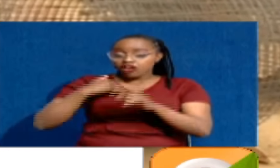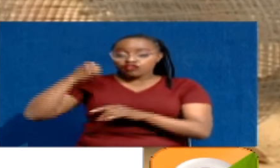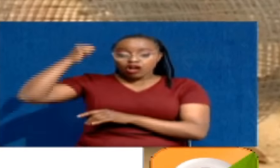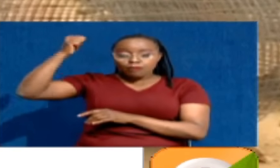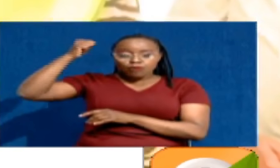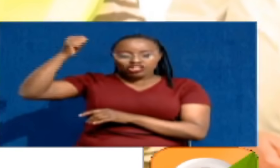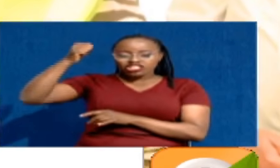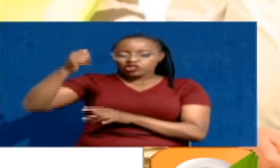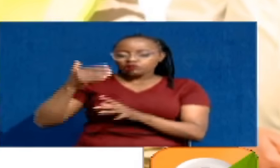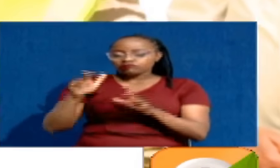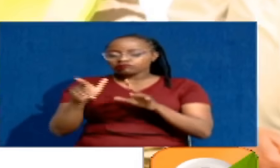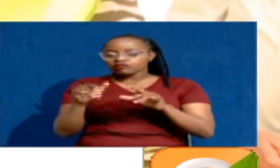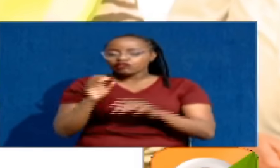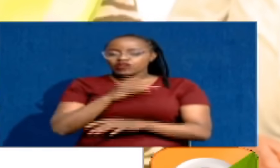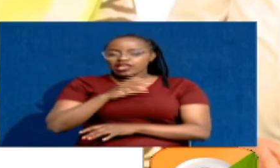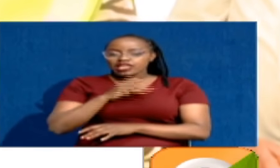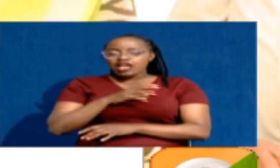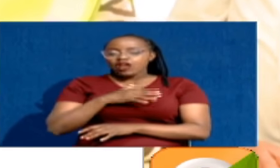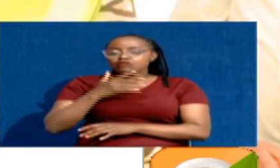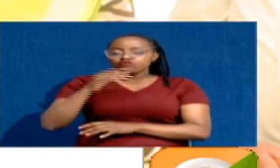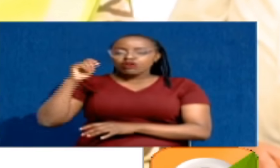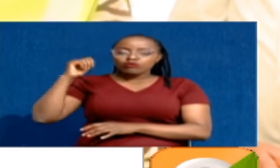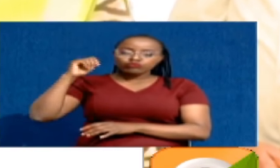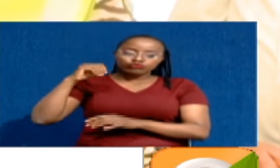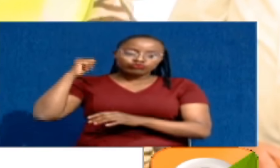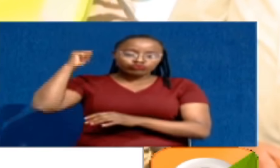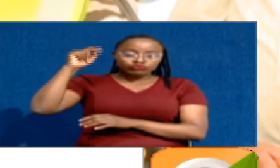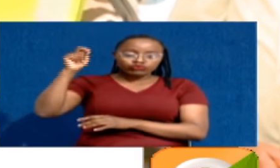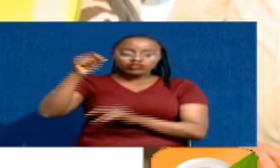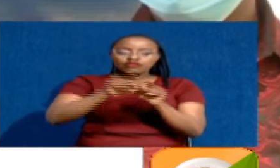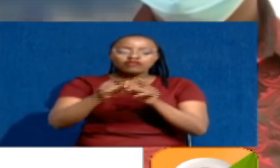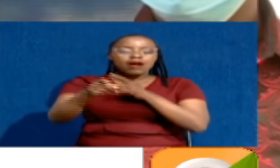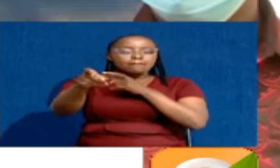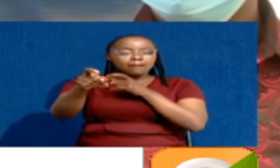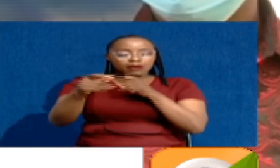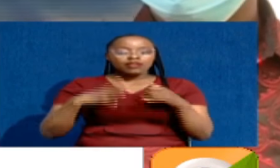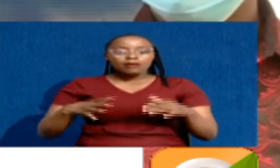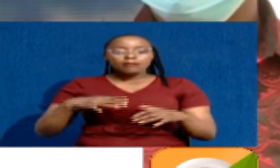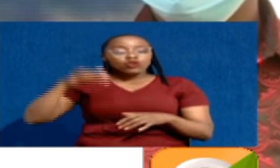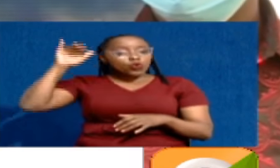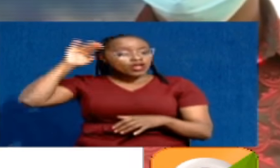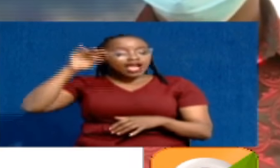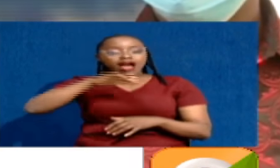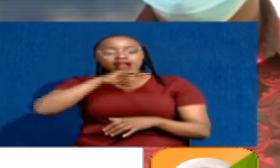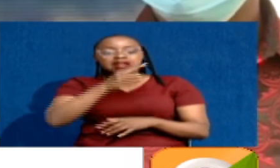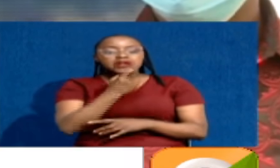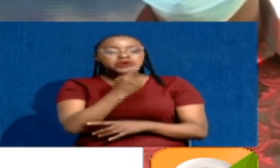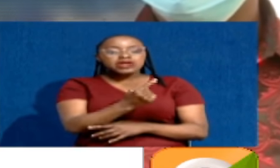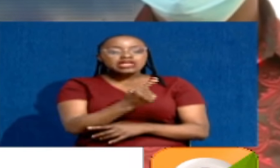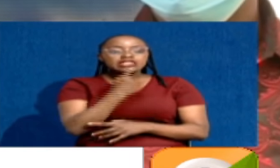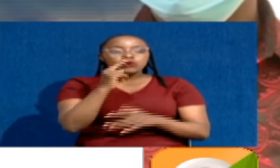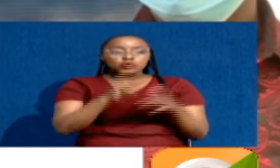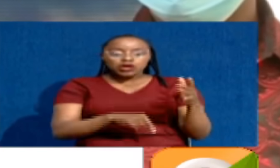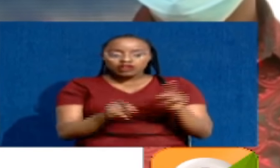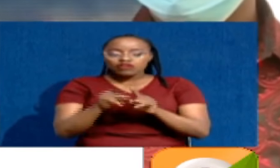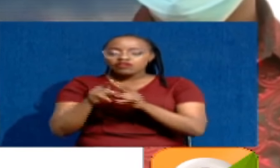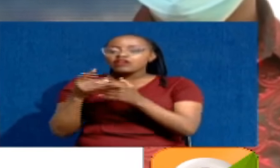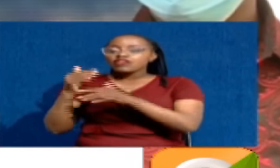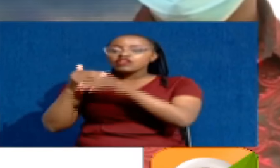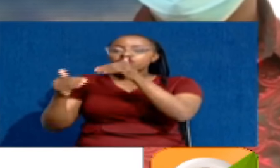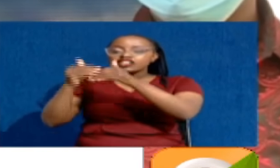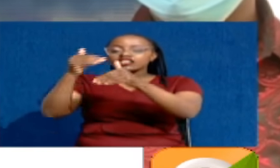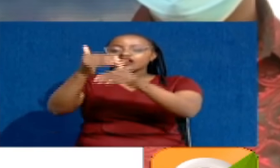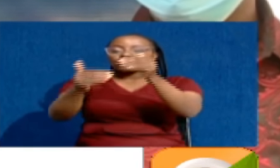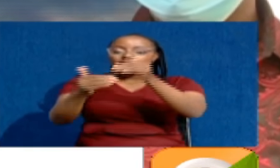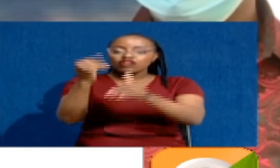undertones, the president making indirect jabs at the hustler nation. Ukisikia Raila akiongea, unasikia anasema infrastructure,